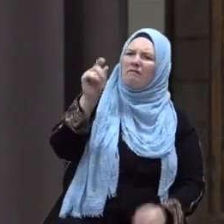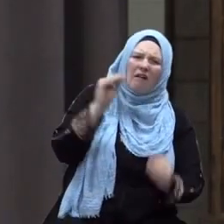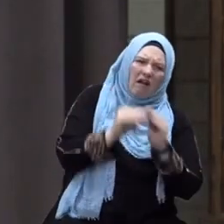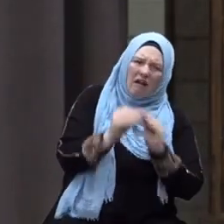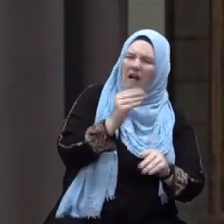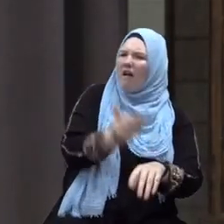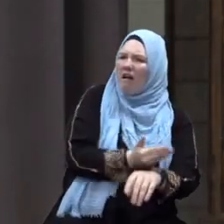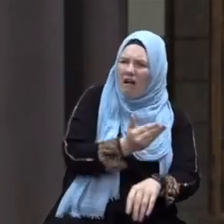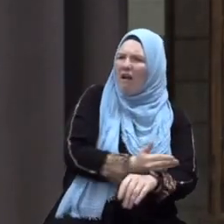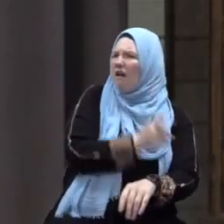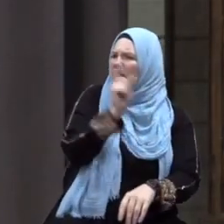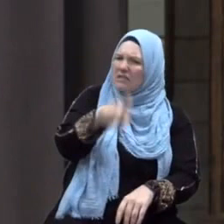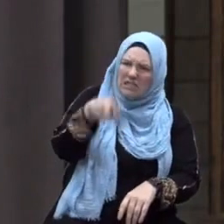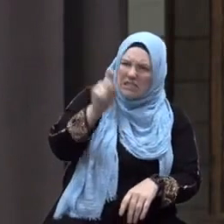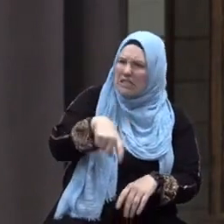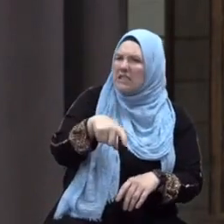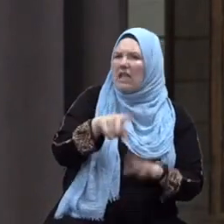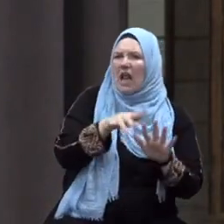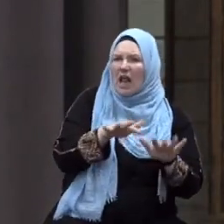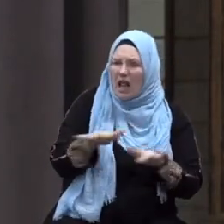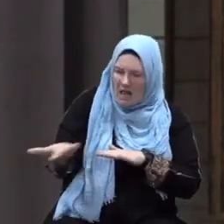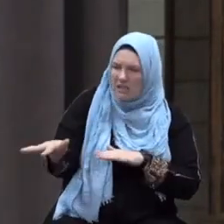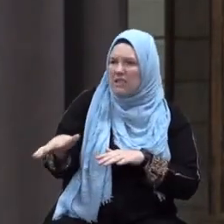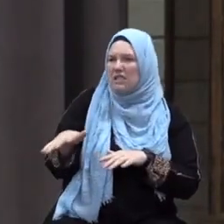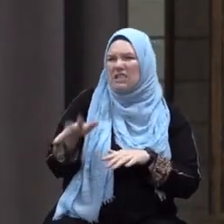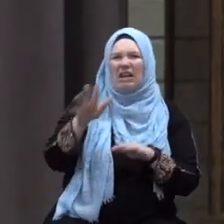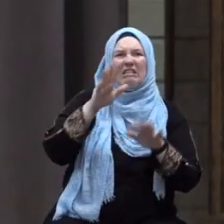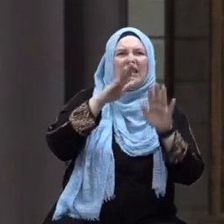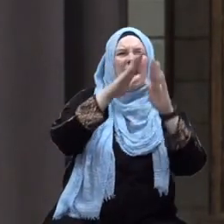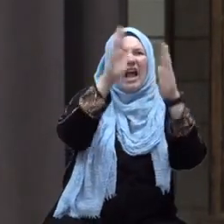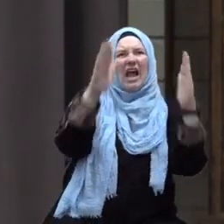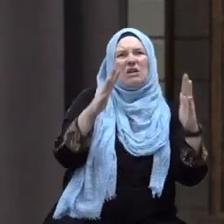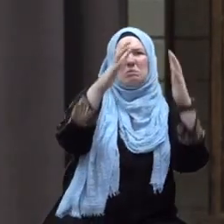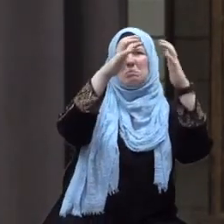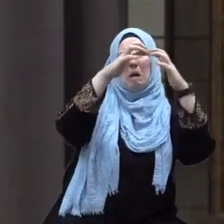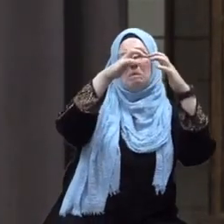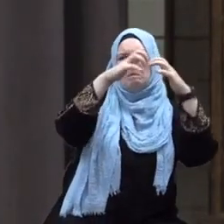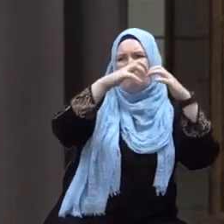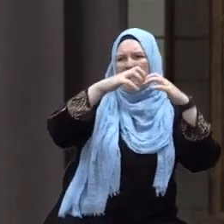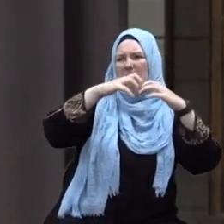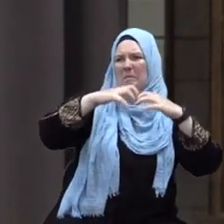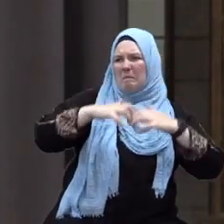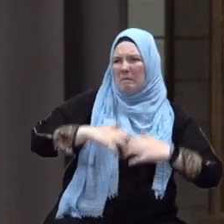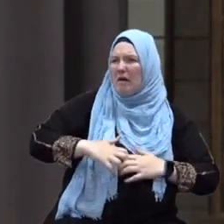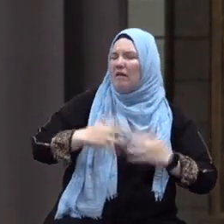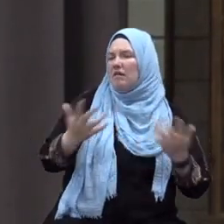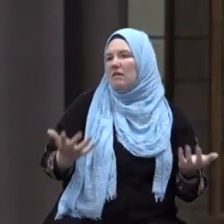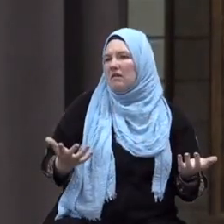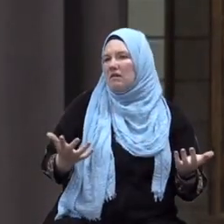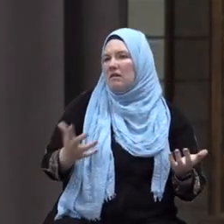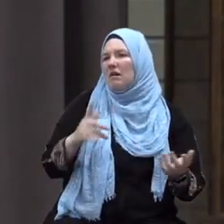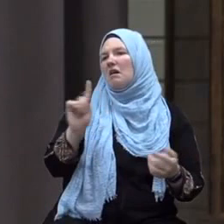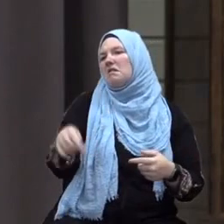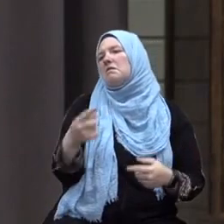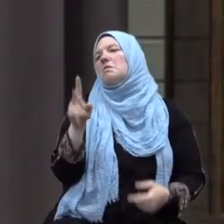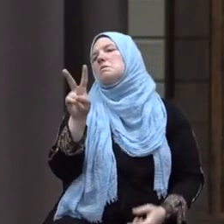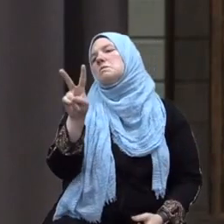lot of remodeling. This is run down, this is broken down, this. I can give you only